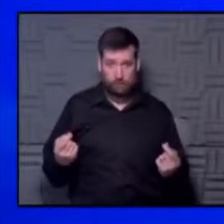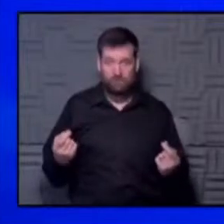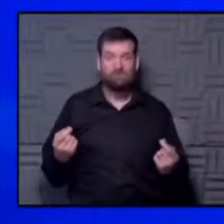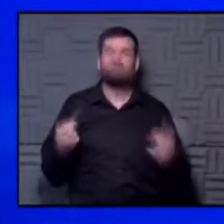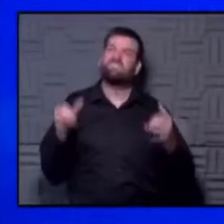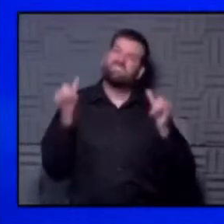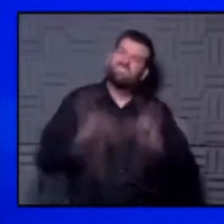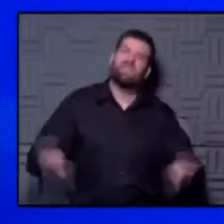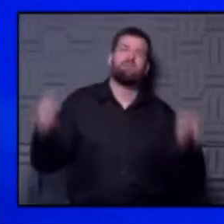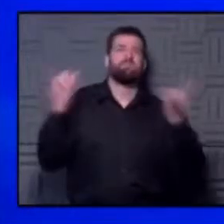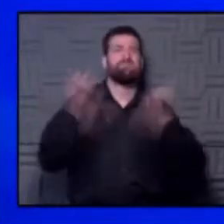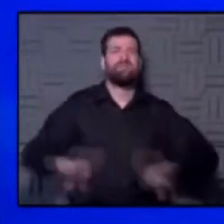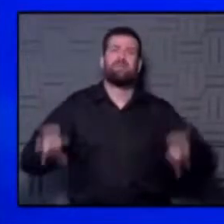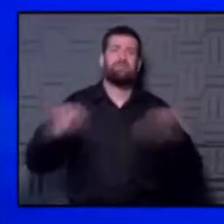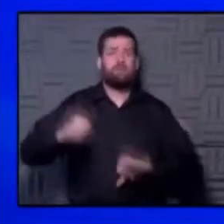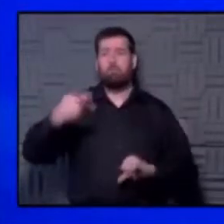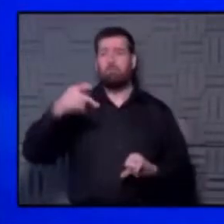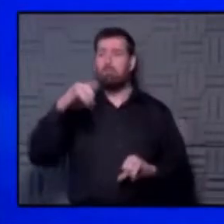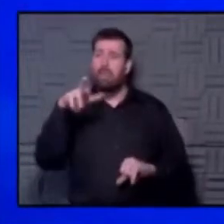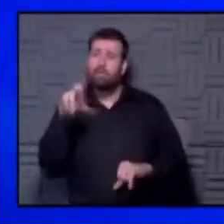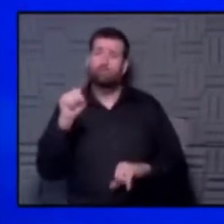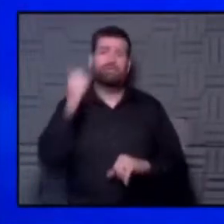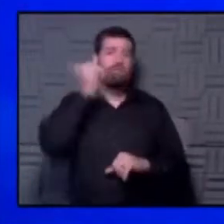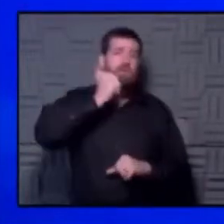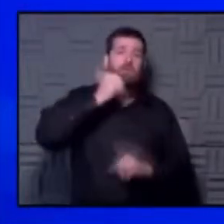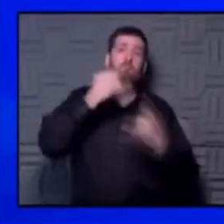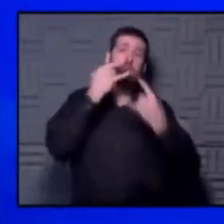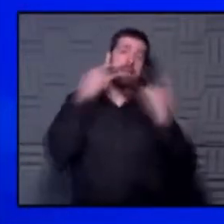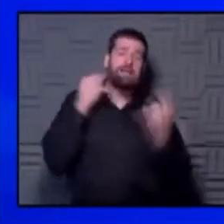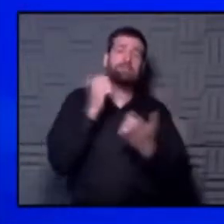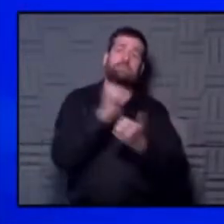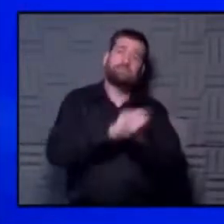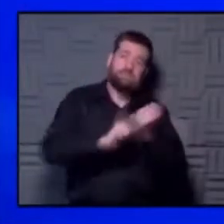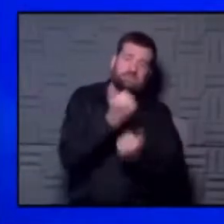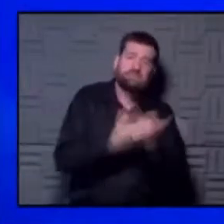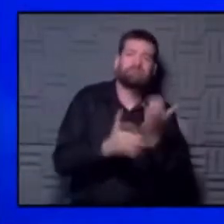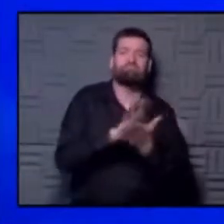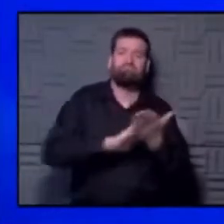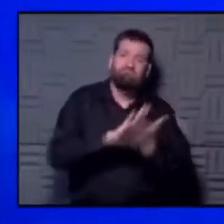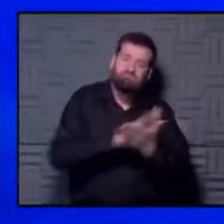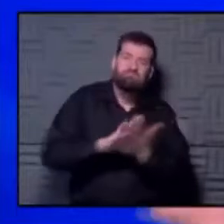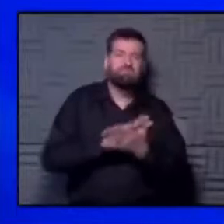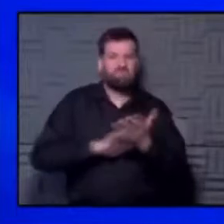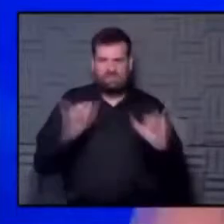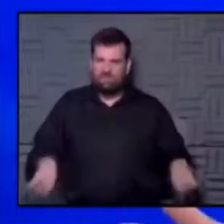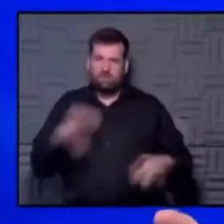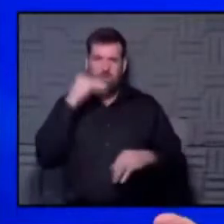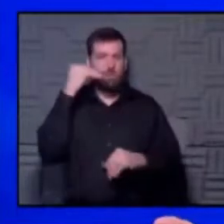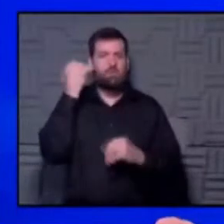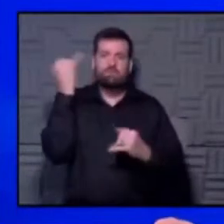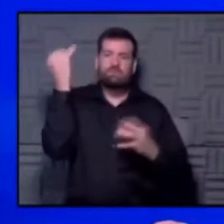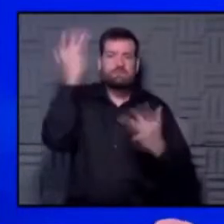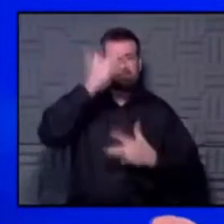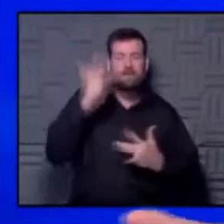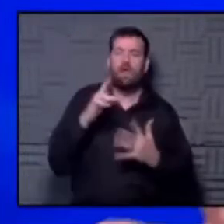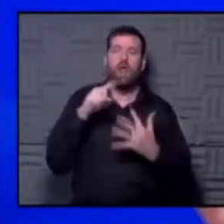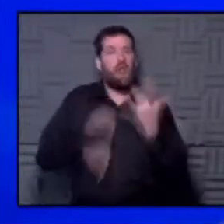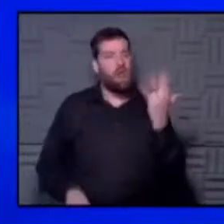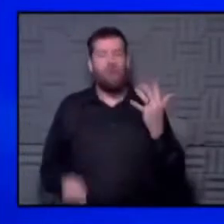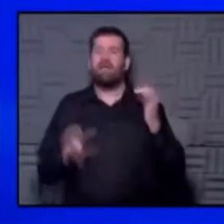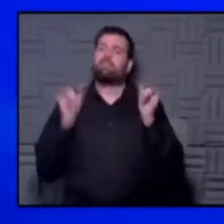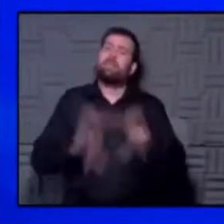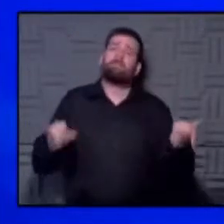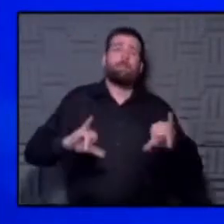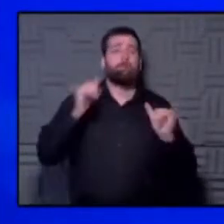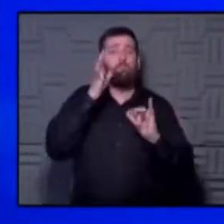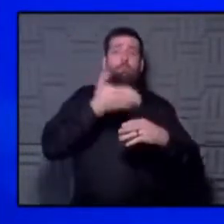the same pillars of infection control we preach every day. If you wear a mask, you wash your hands, you keep your distance if you're sick. Those are the things that are going to protect you from a